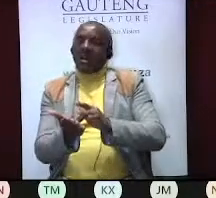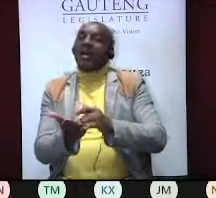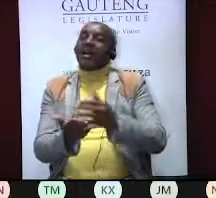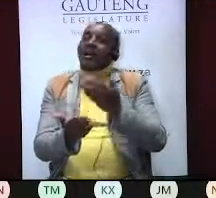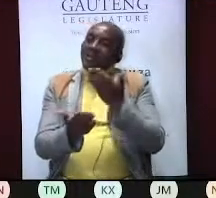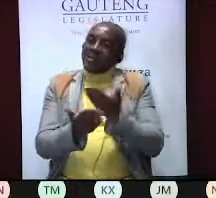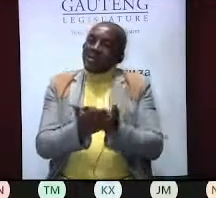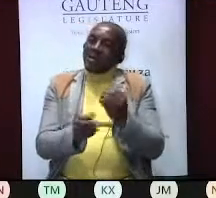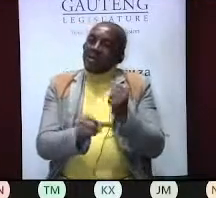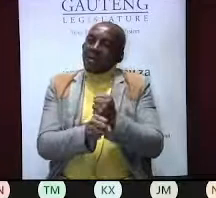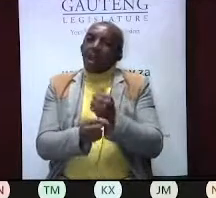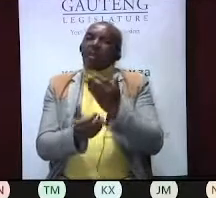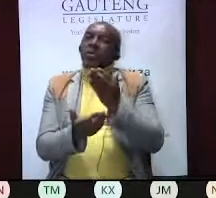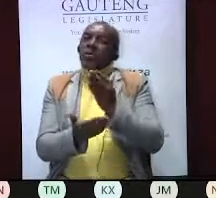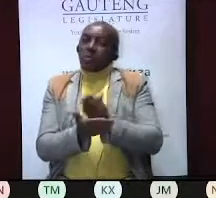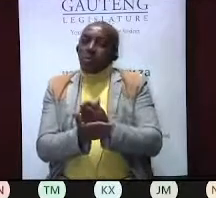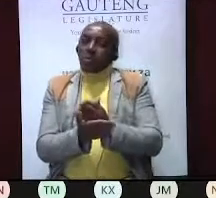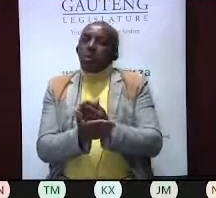our